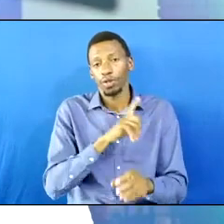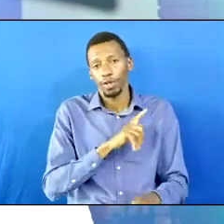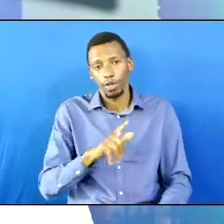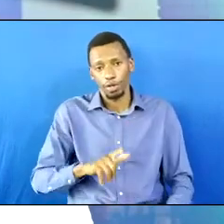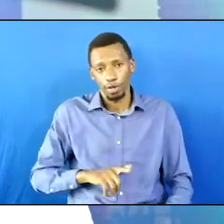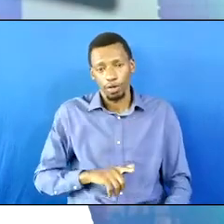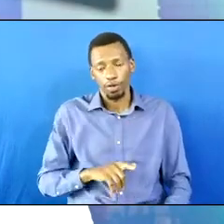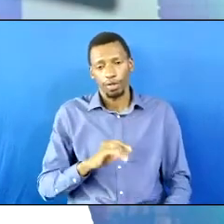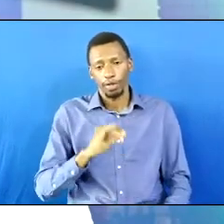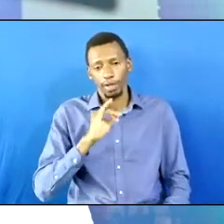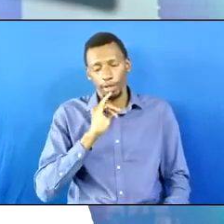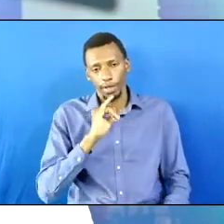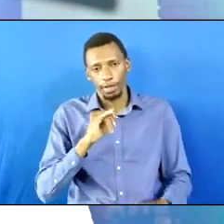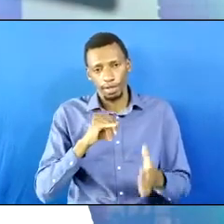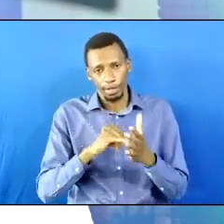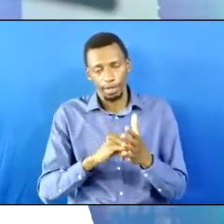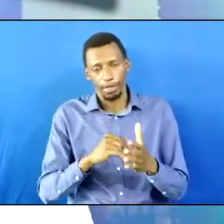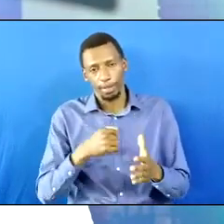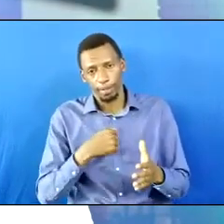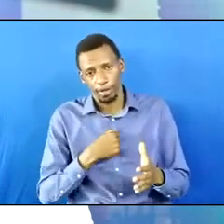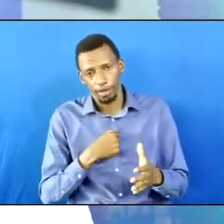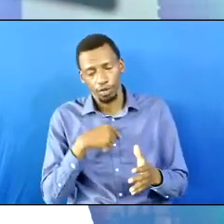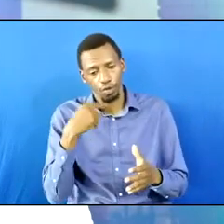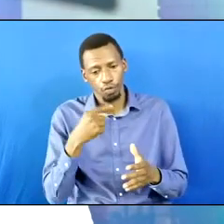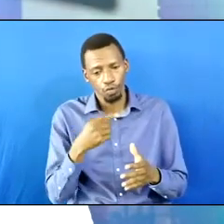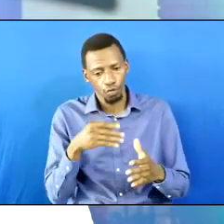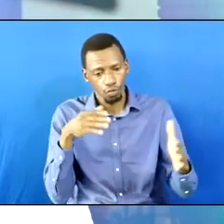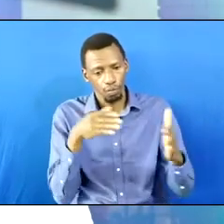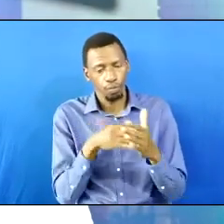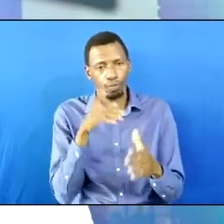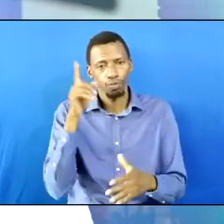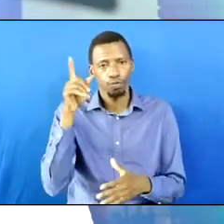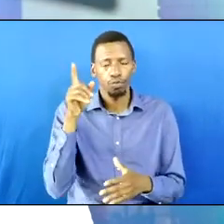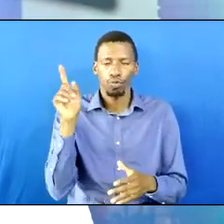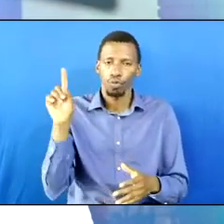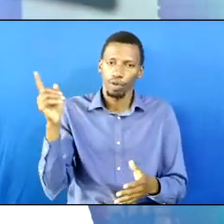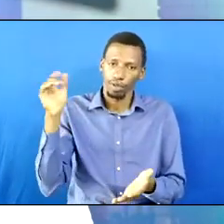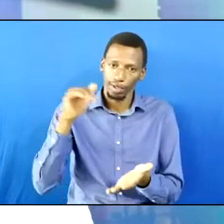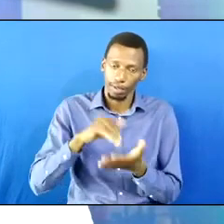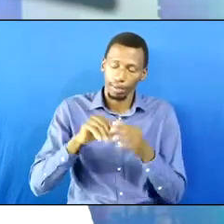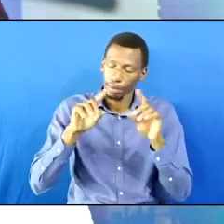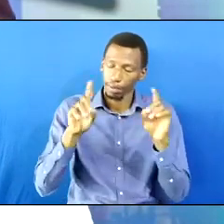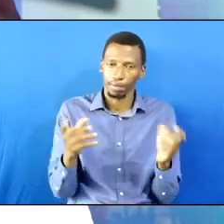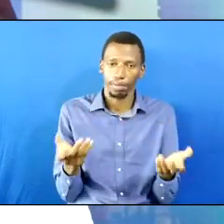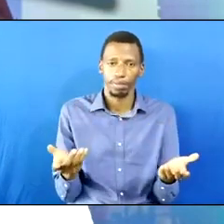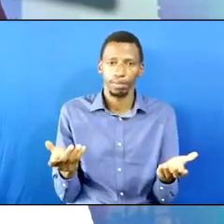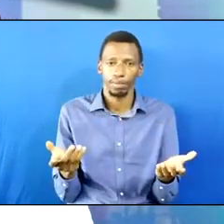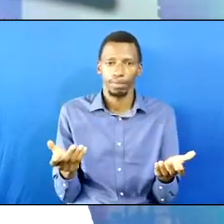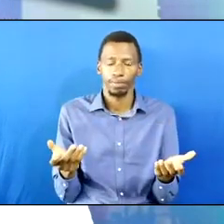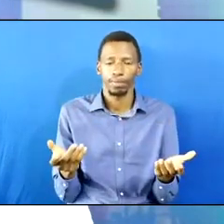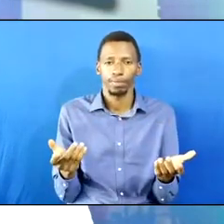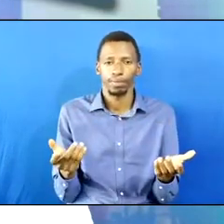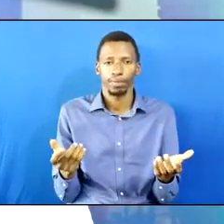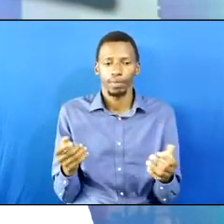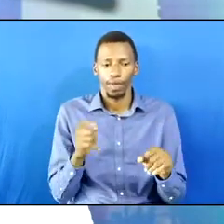I who is betraying you once again? As I read this verse,